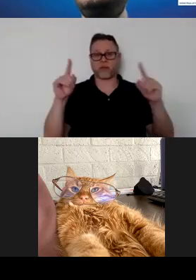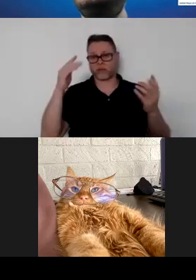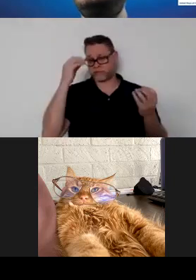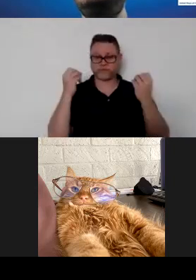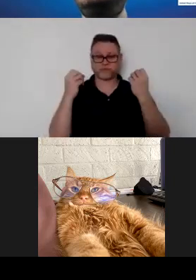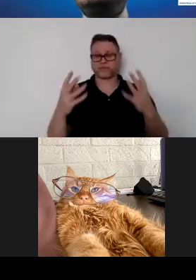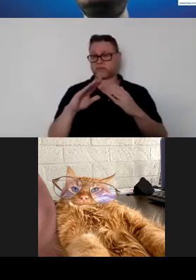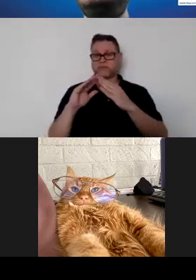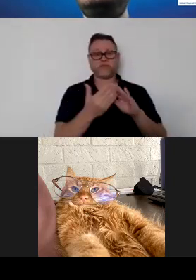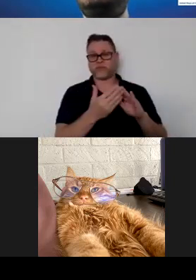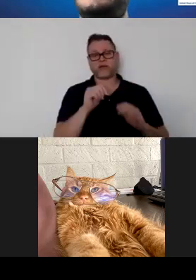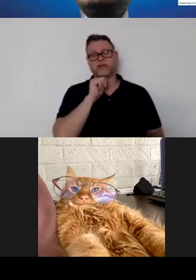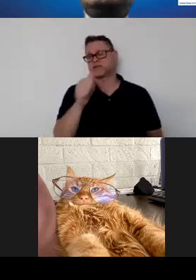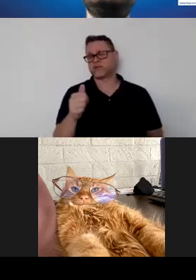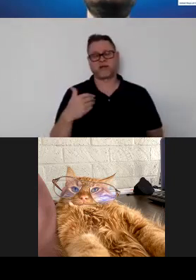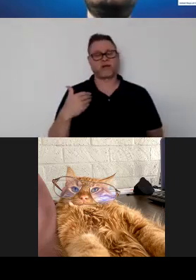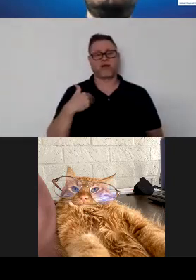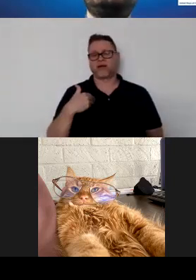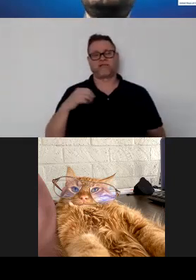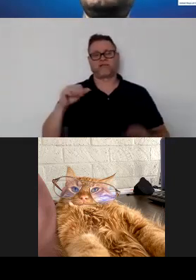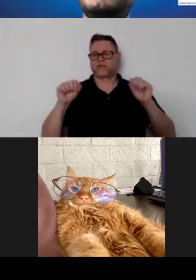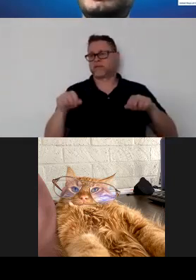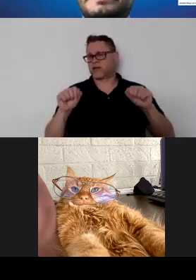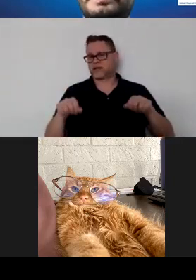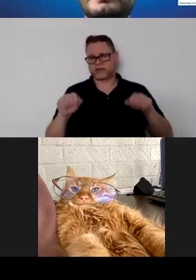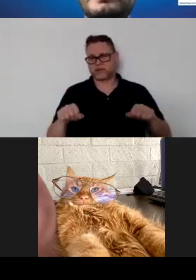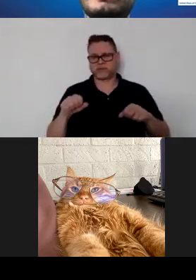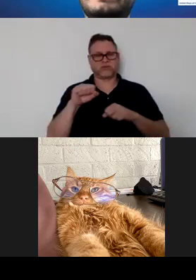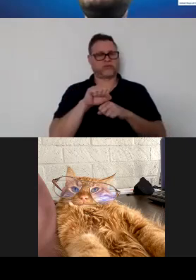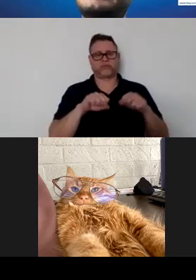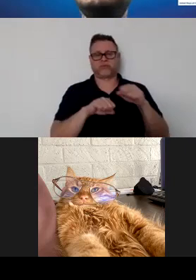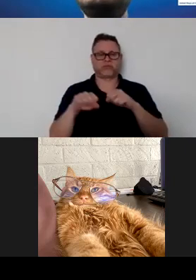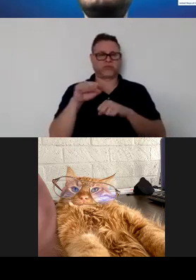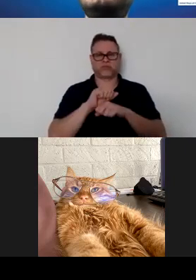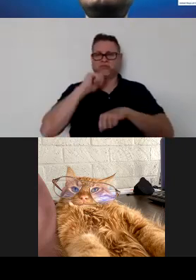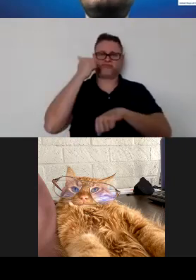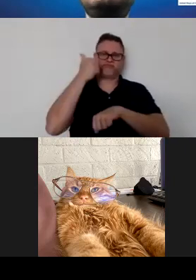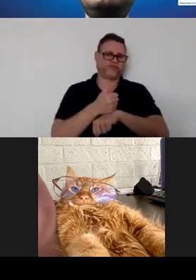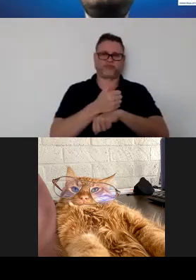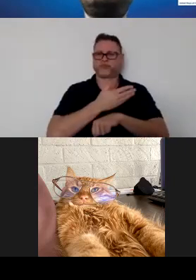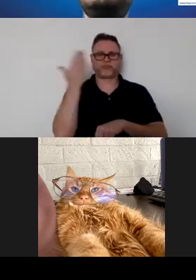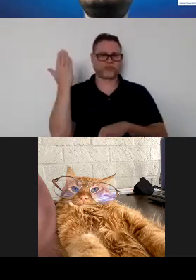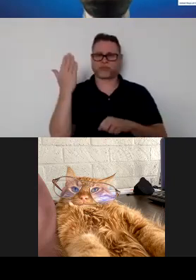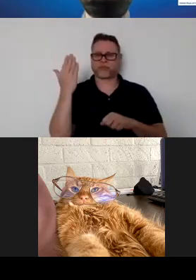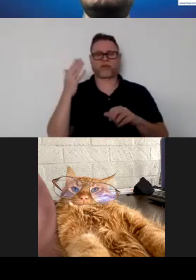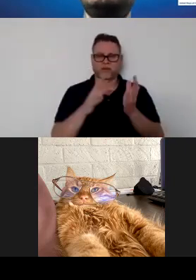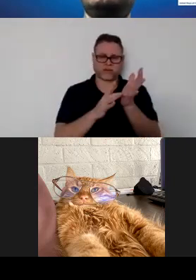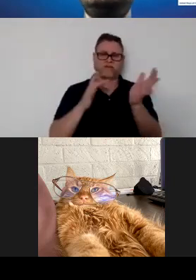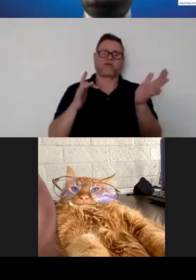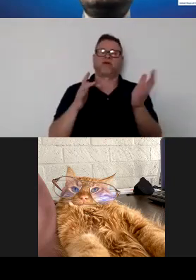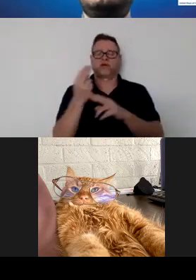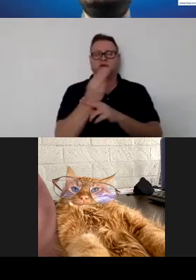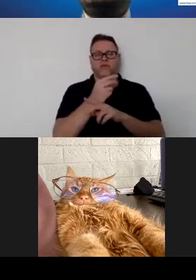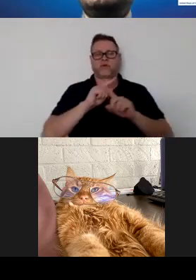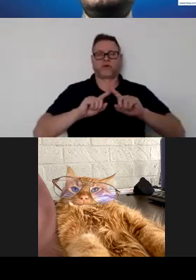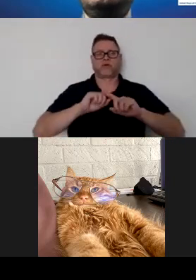of communities, there simply isn't the capacity or the structure in place to help take advantage and utilize all these